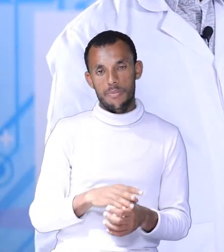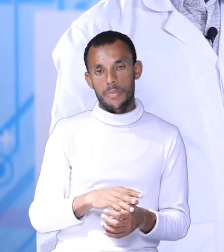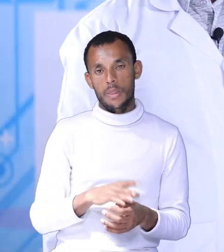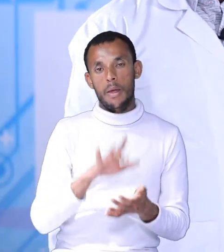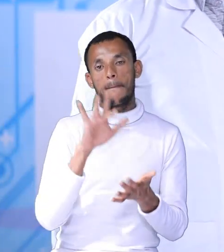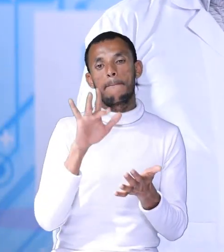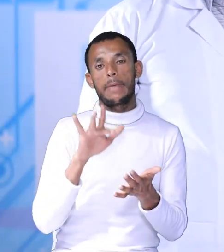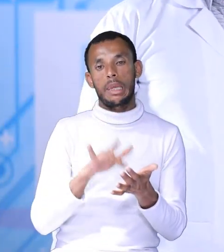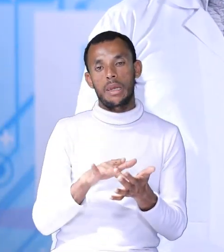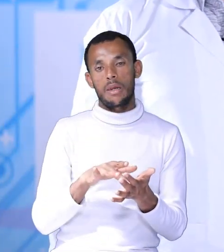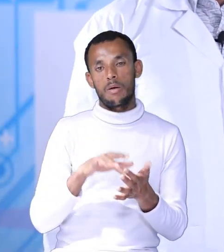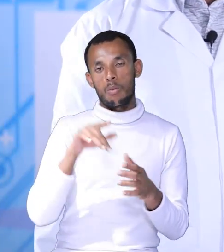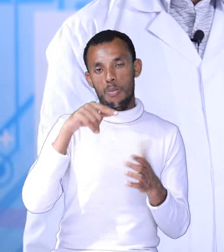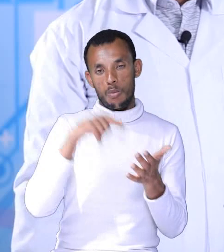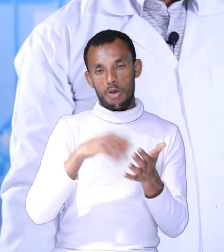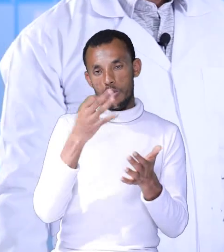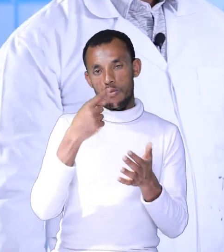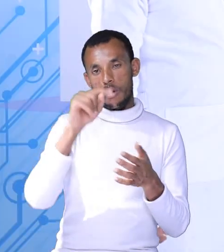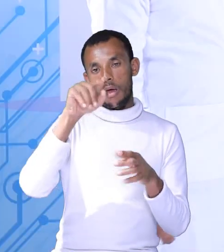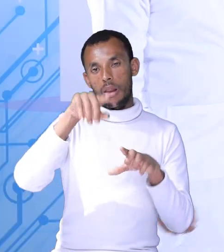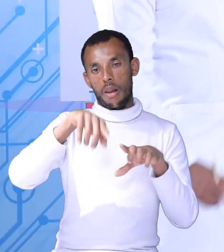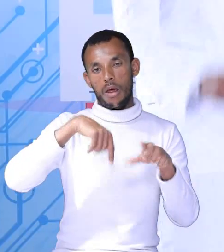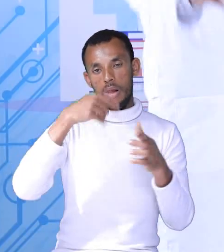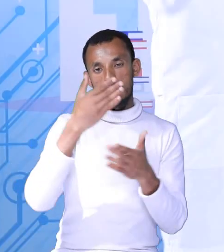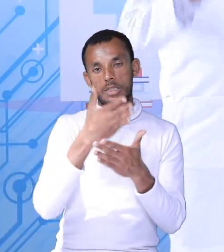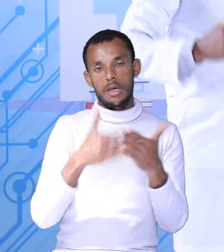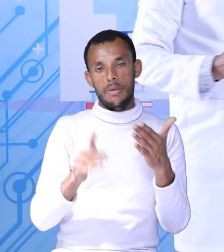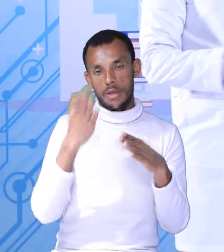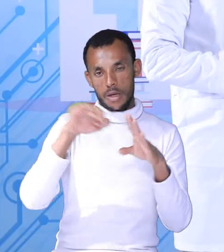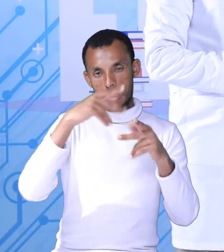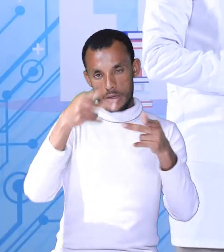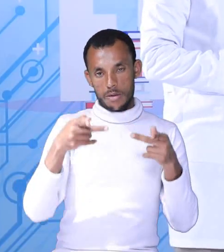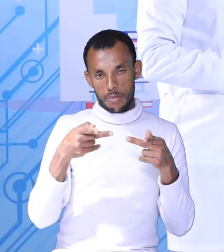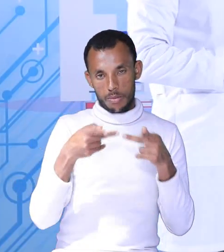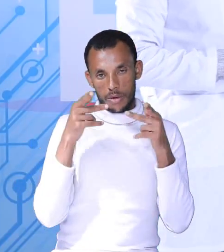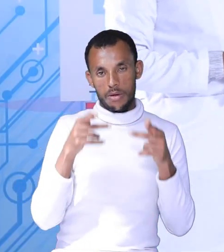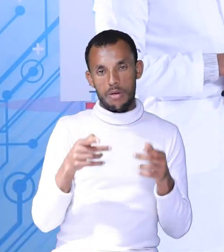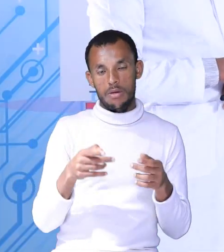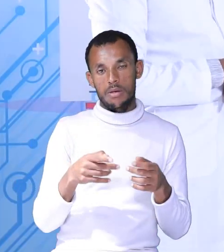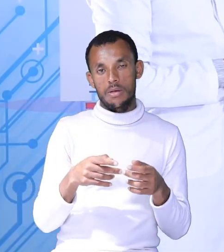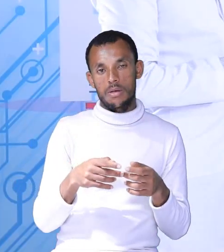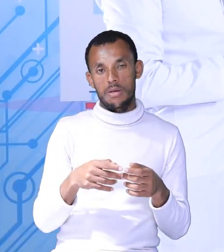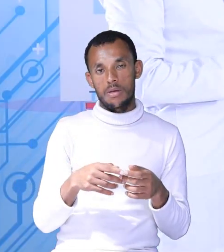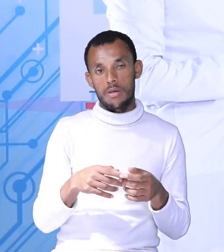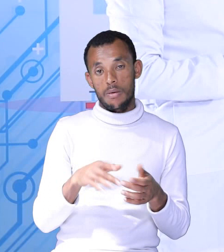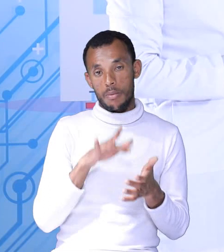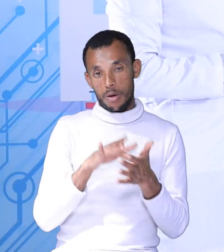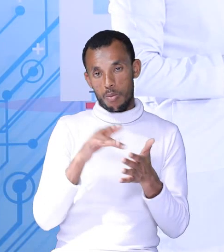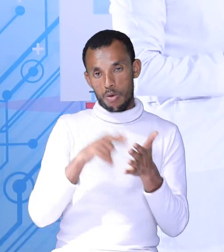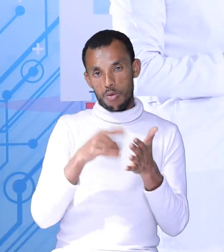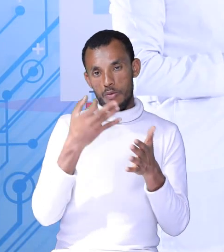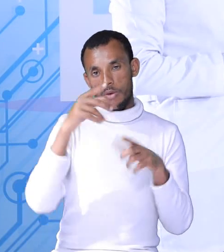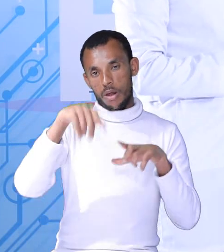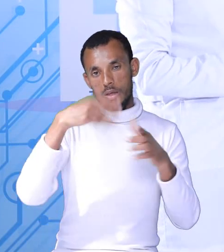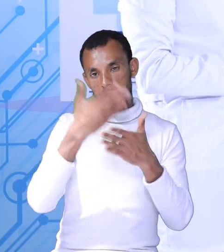Midpoint of a line segment in space. The midpoint of a line segment in space. I